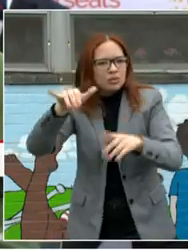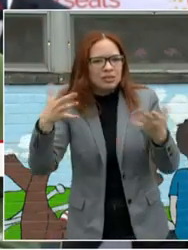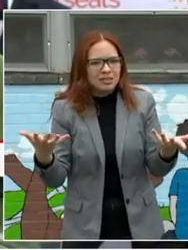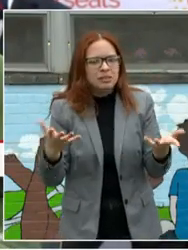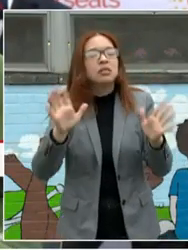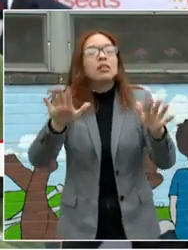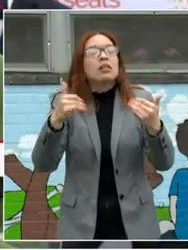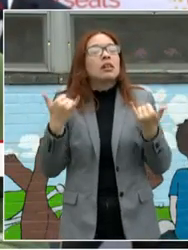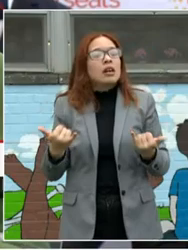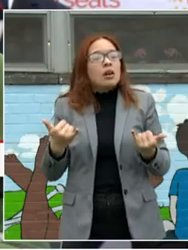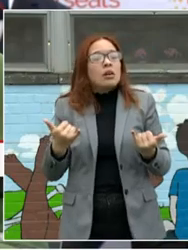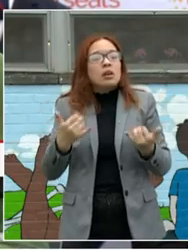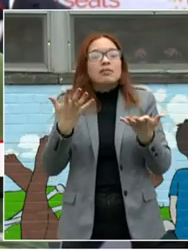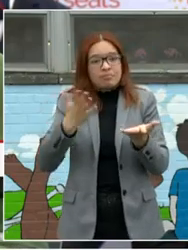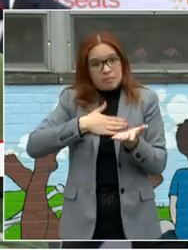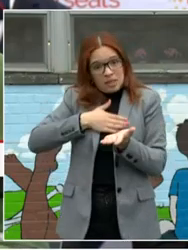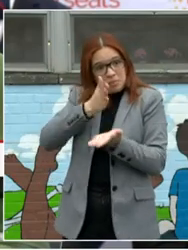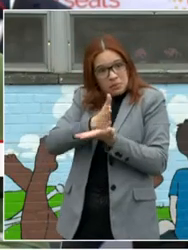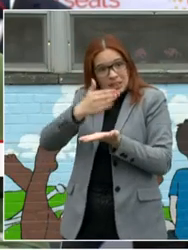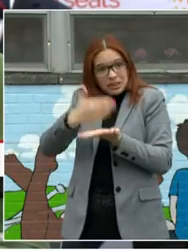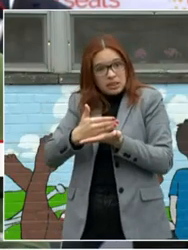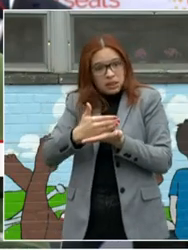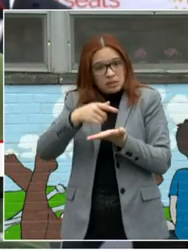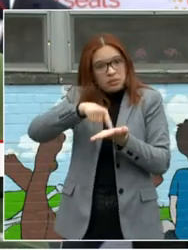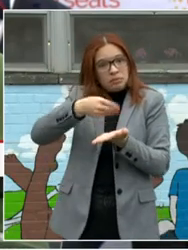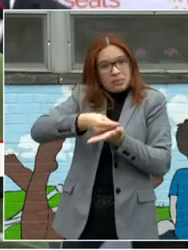my budget investments in